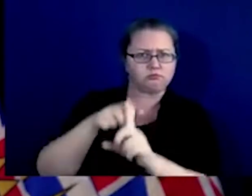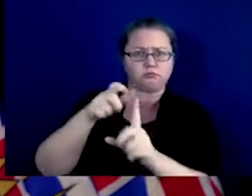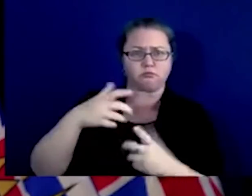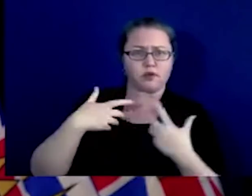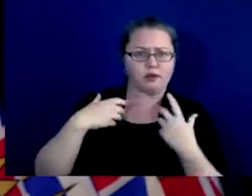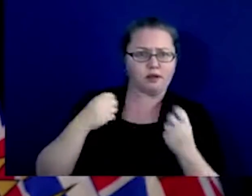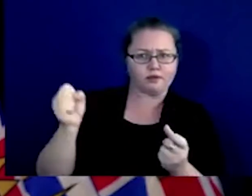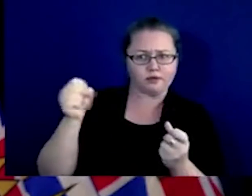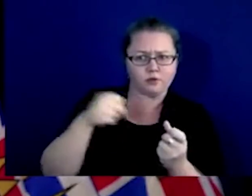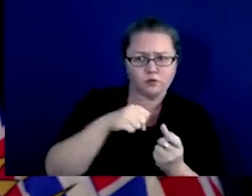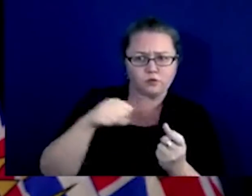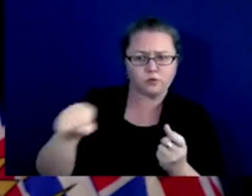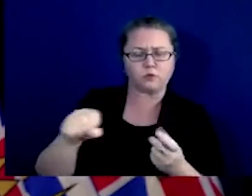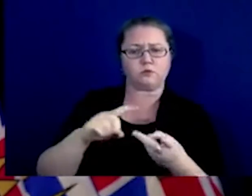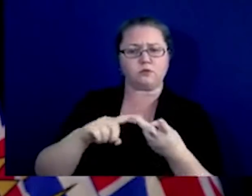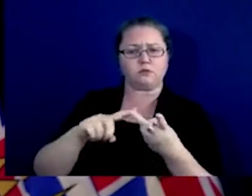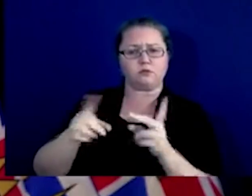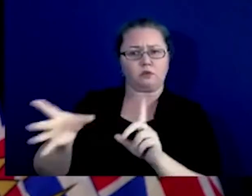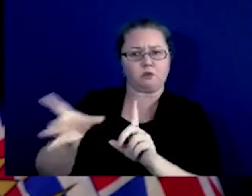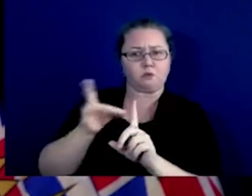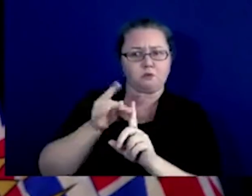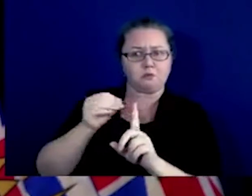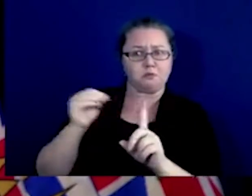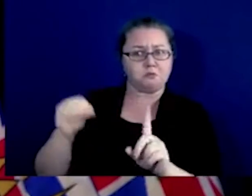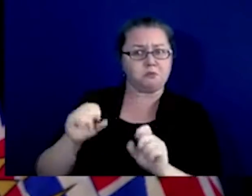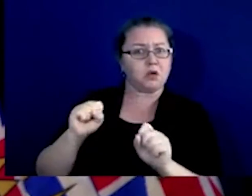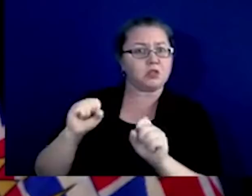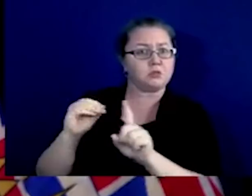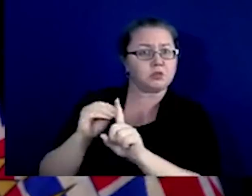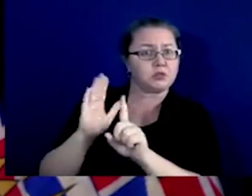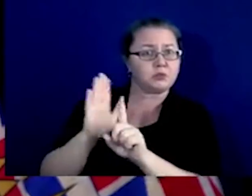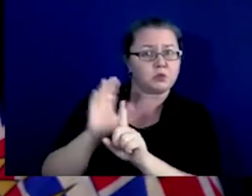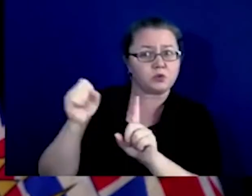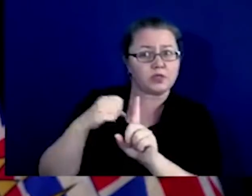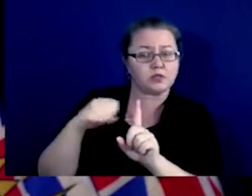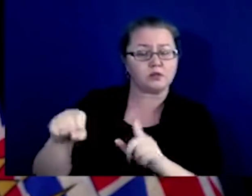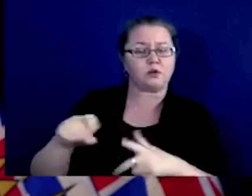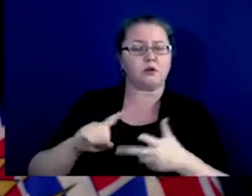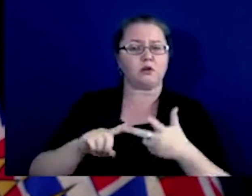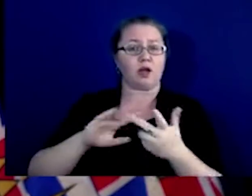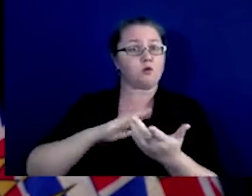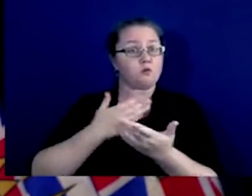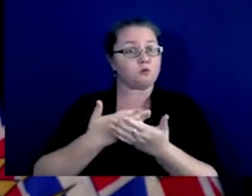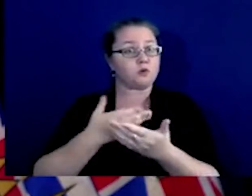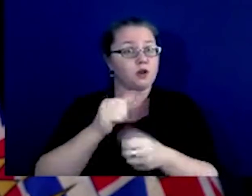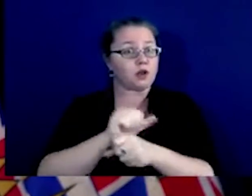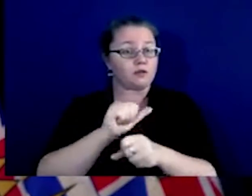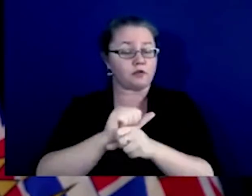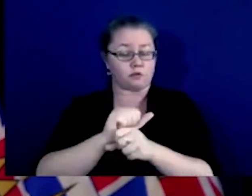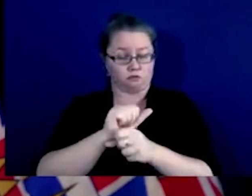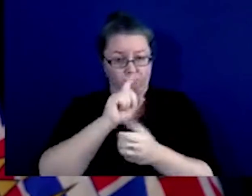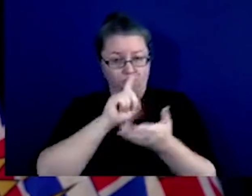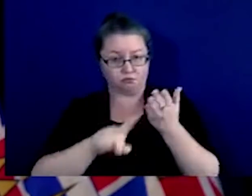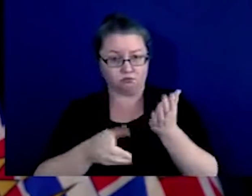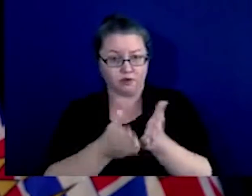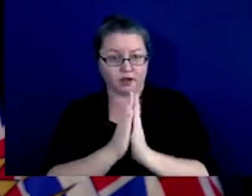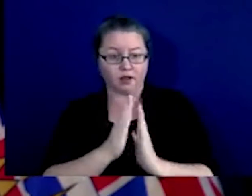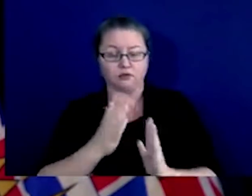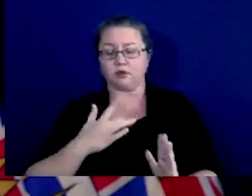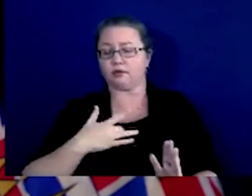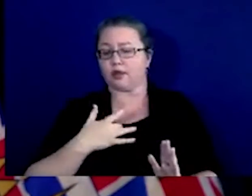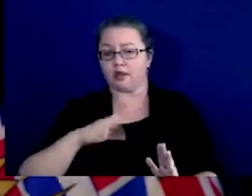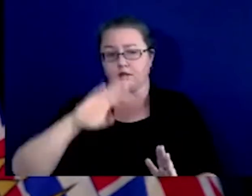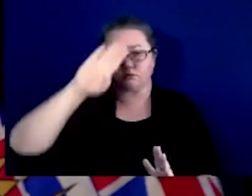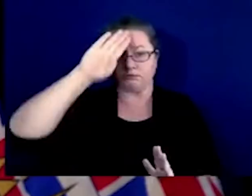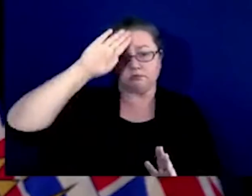the staff are together, that you're maintaining safe distances, maintaining smaller groups of people that see each other on a regular